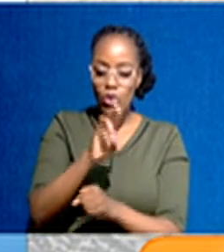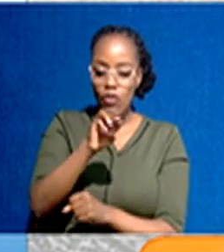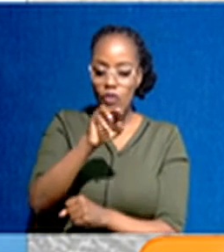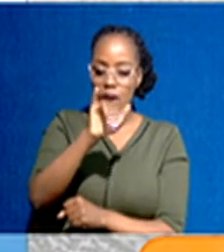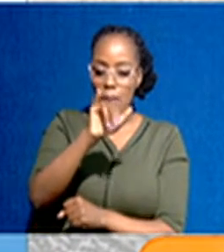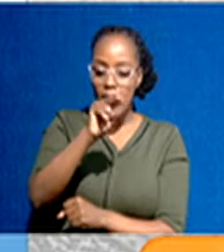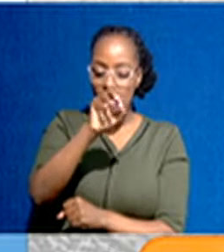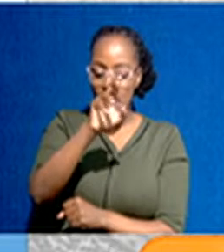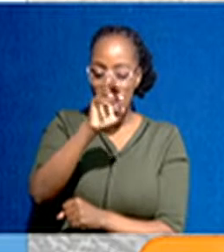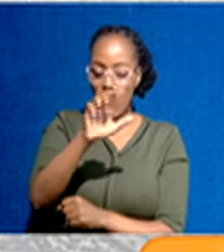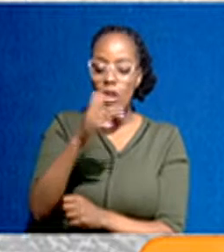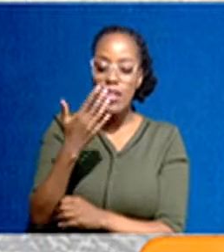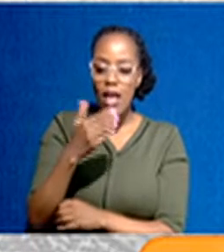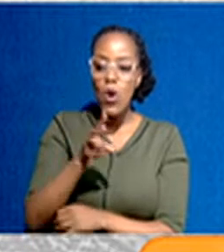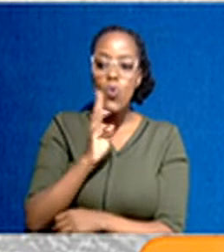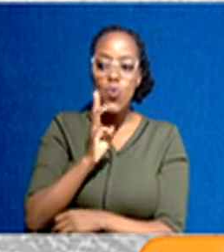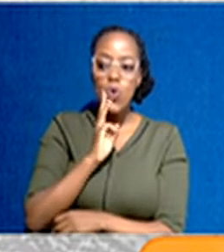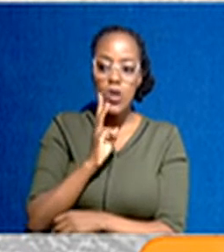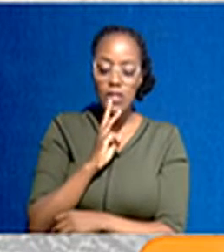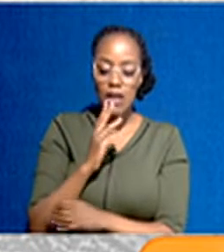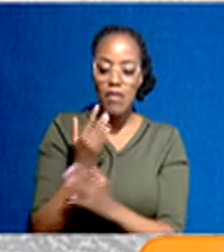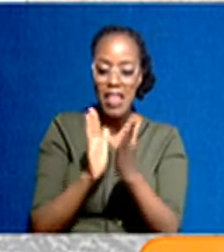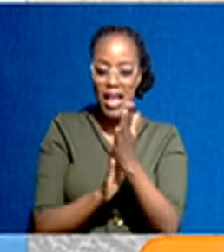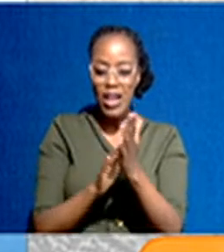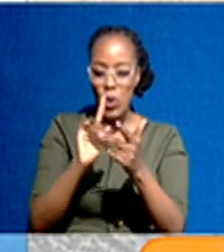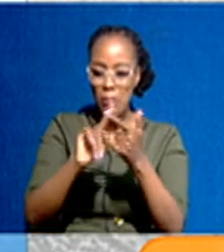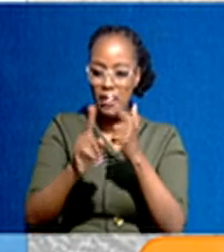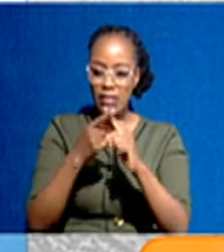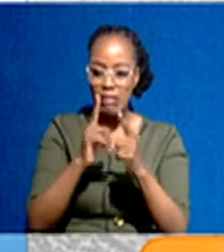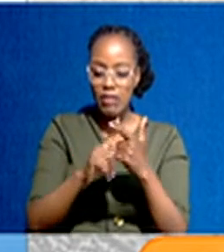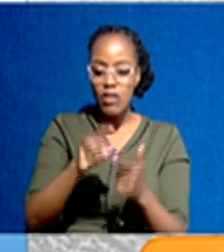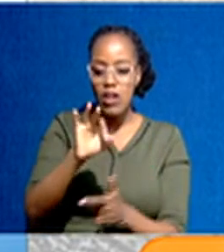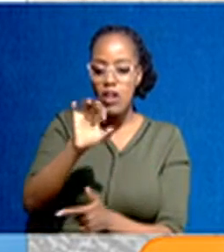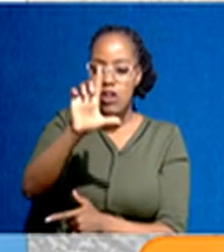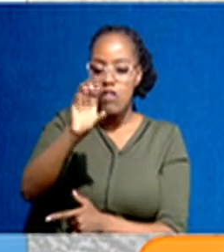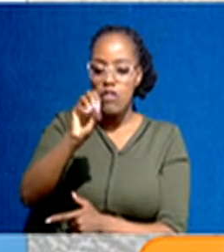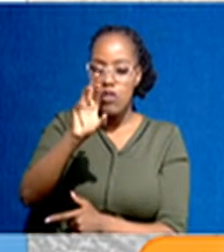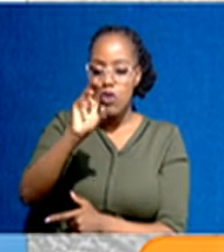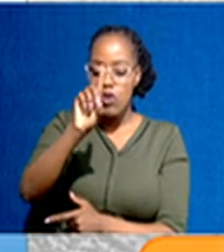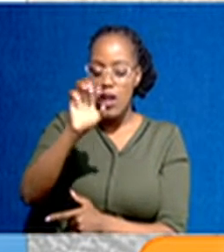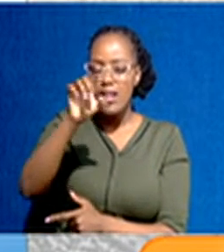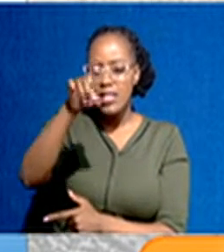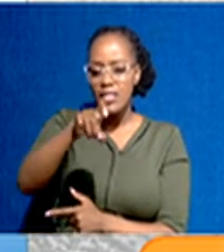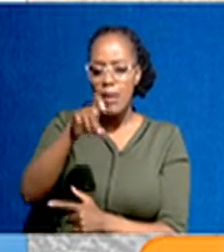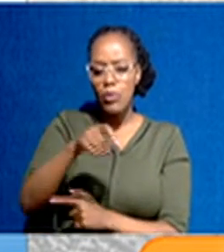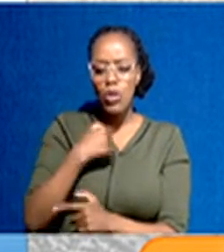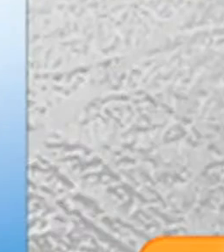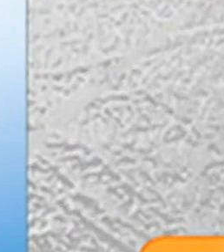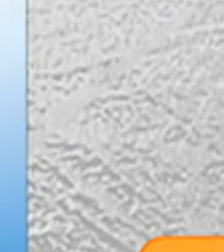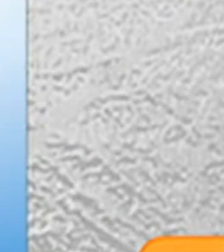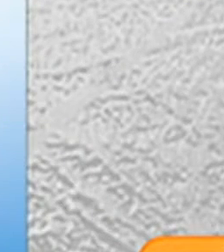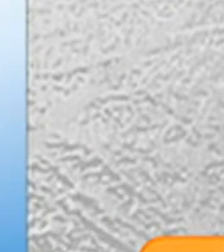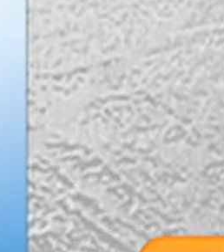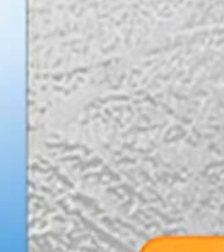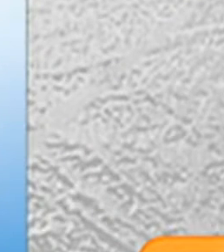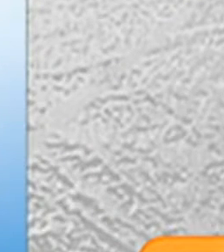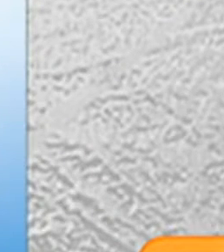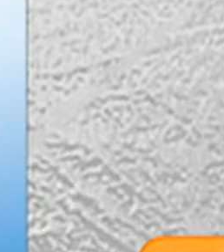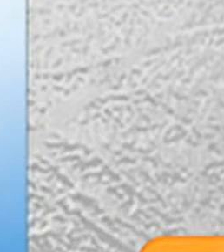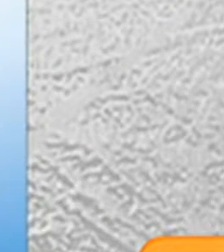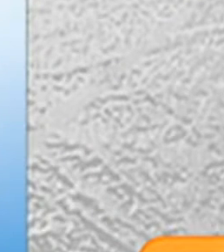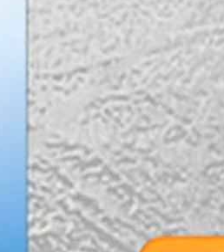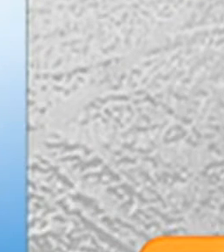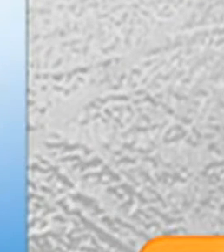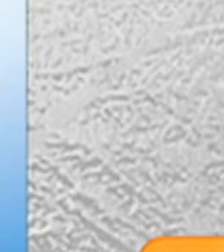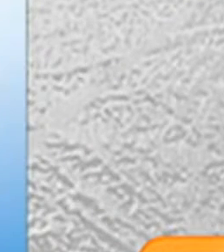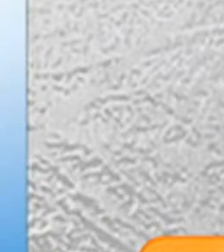in groundwater. The recommended standards of fluoride in water should ideally be 0.5 to 1